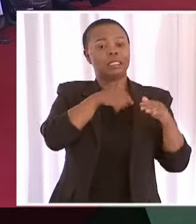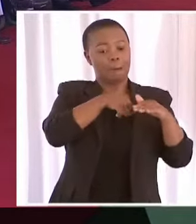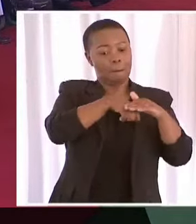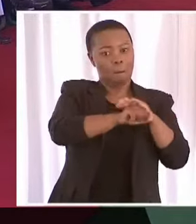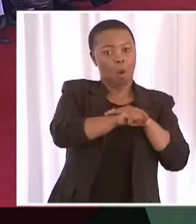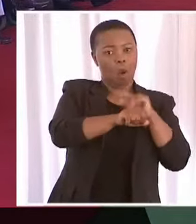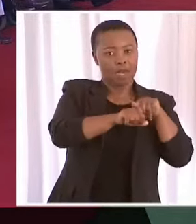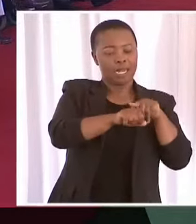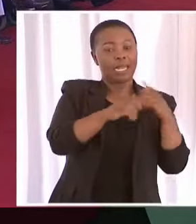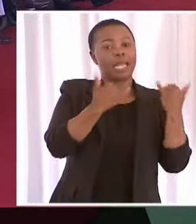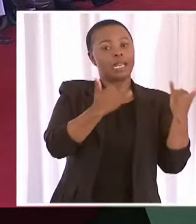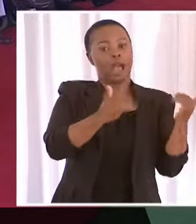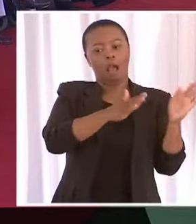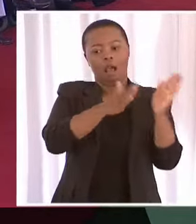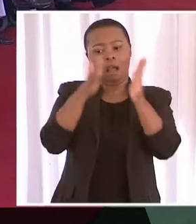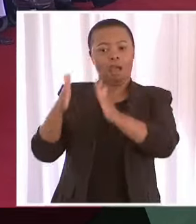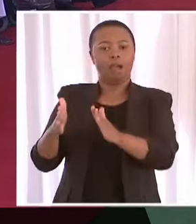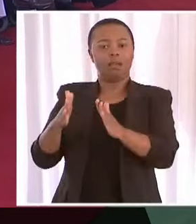his eternal rest,